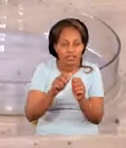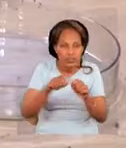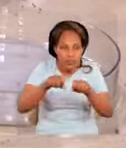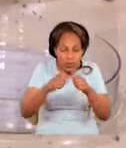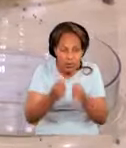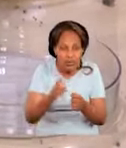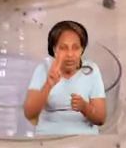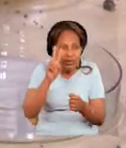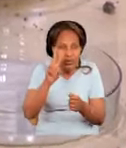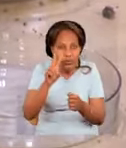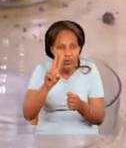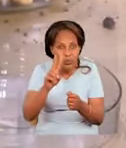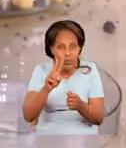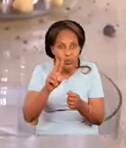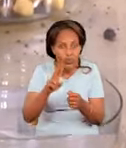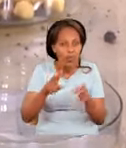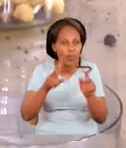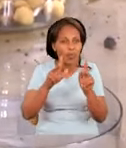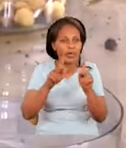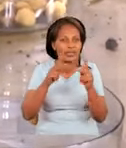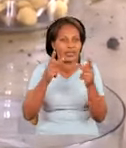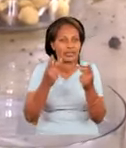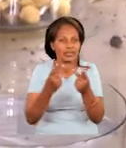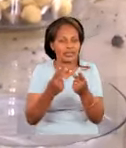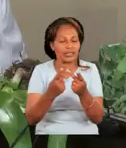parts, two different parts.